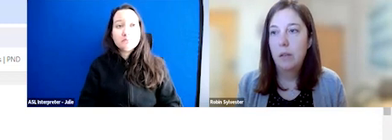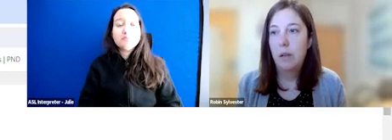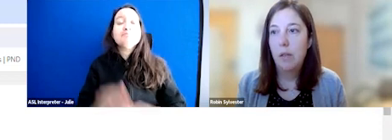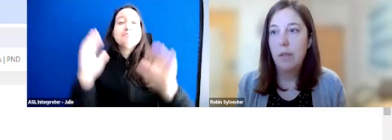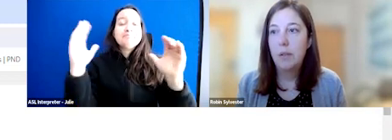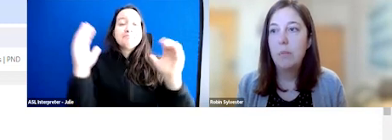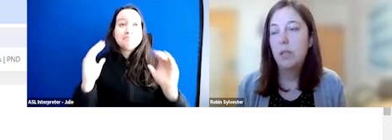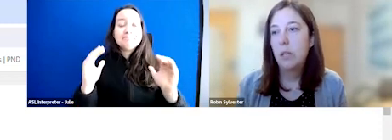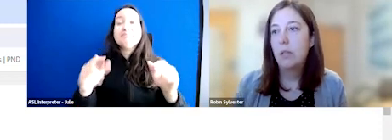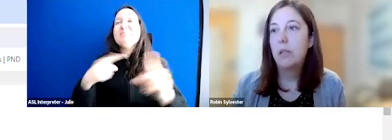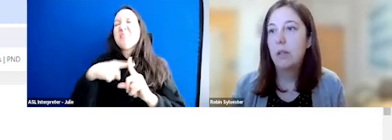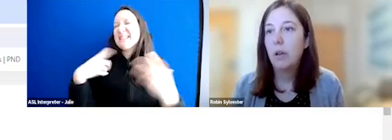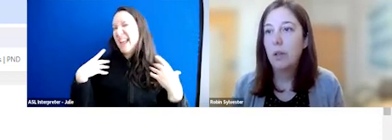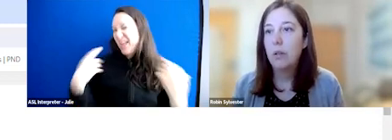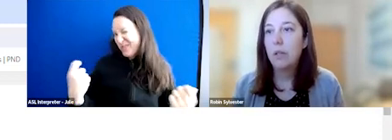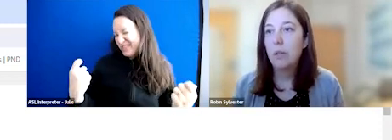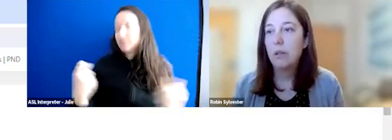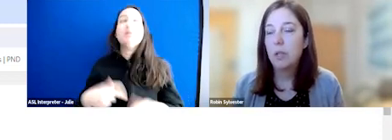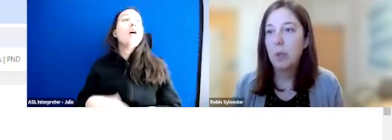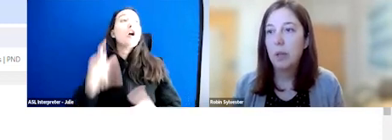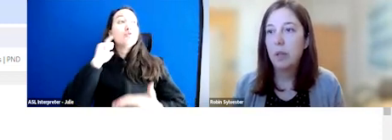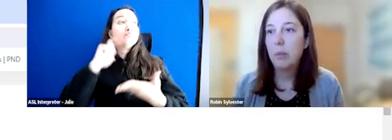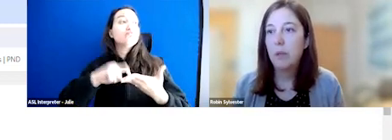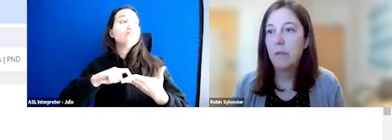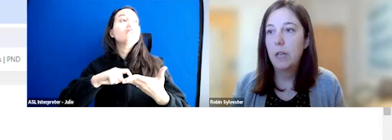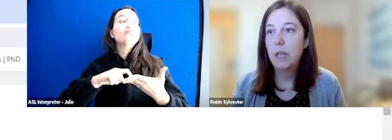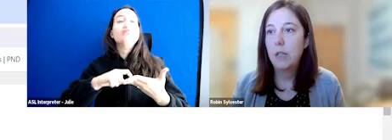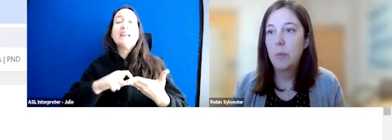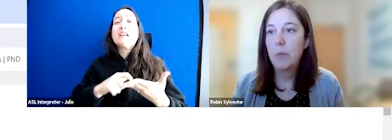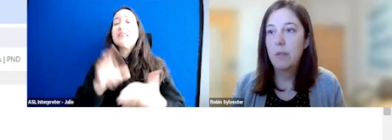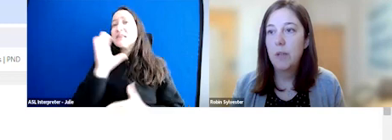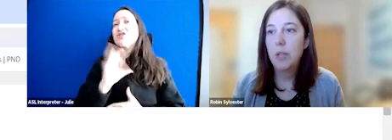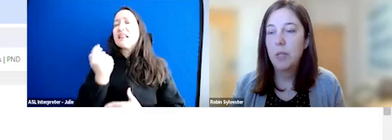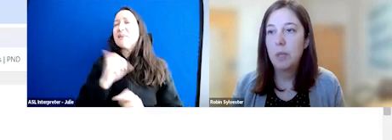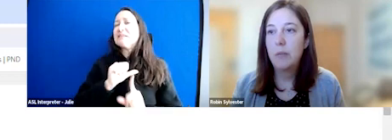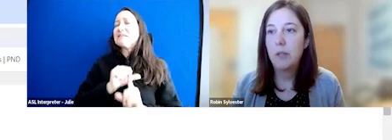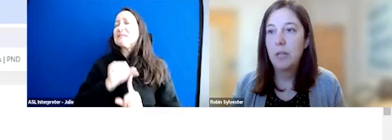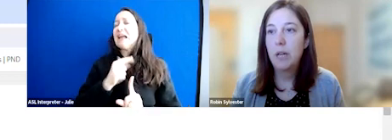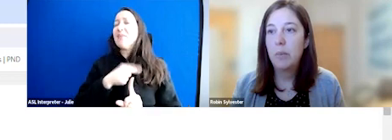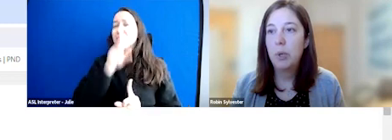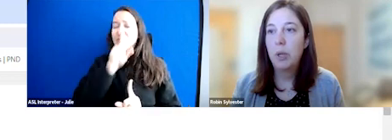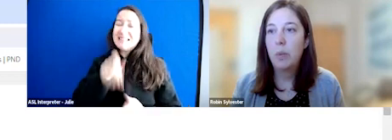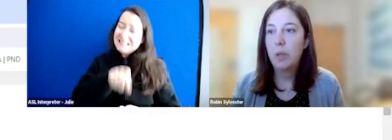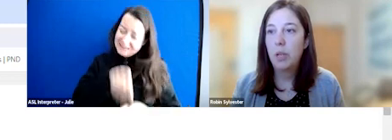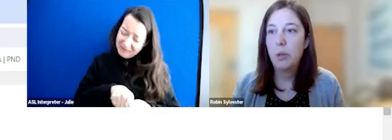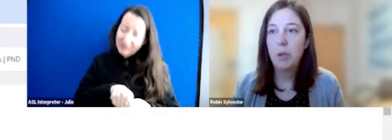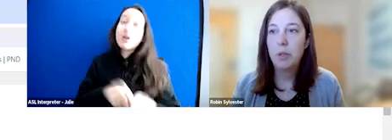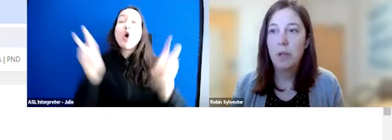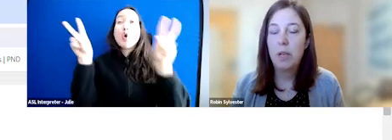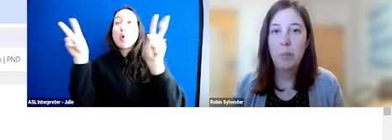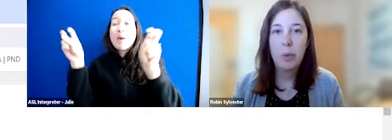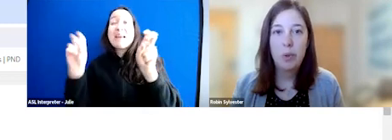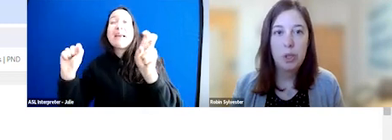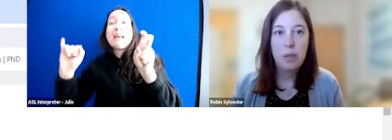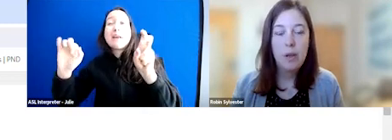and health. So I mentioned earlier, the search has been a little bit finicky, so I'm being very specific and I'm putting quotation marks